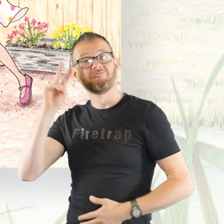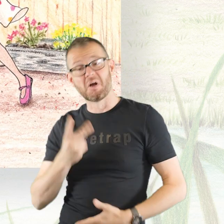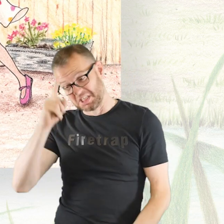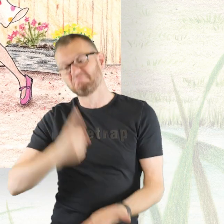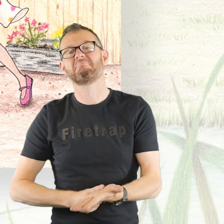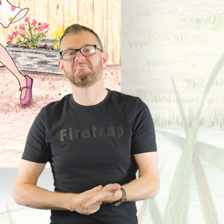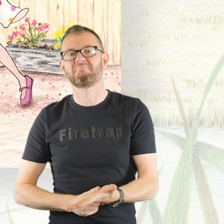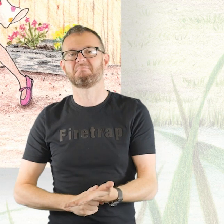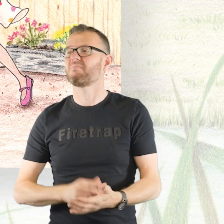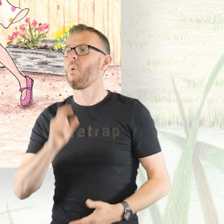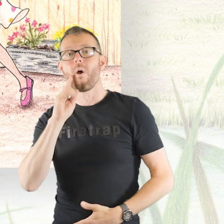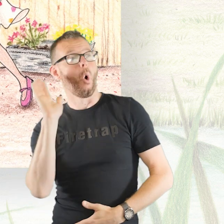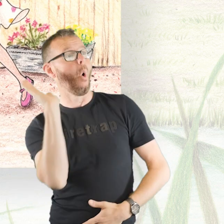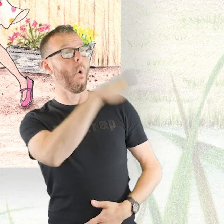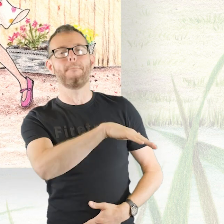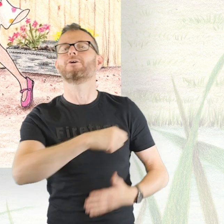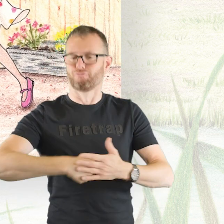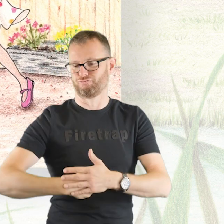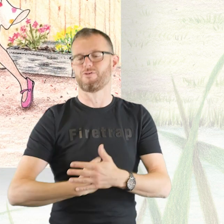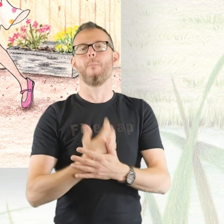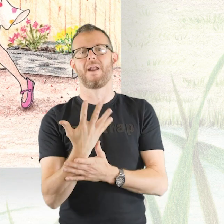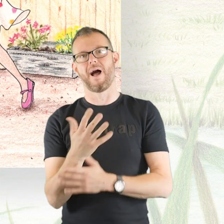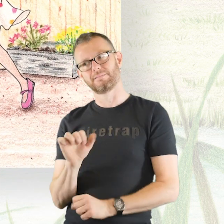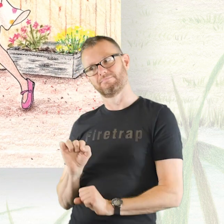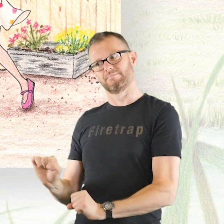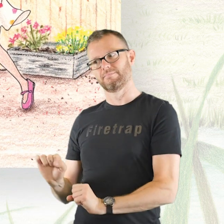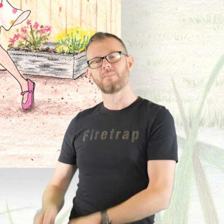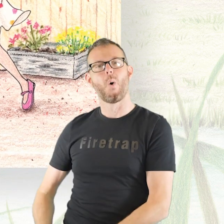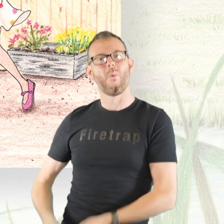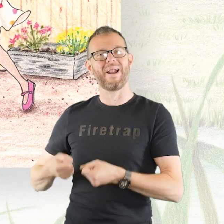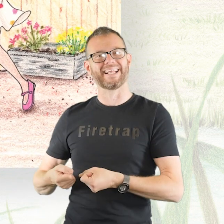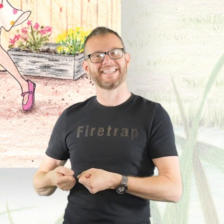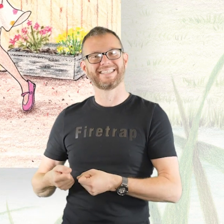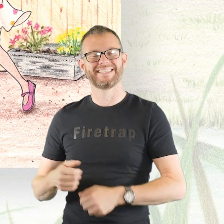She decided to grow plants in her wellies at home.